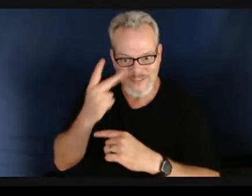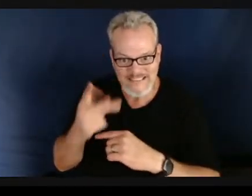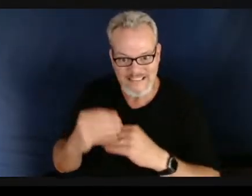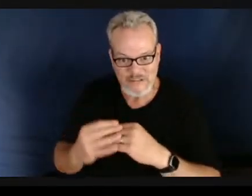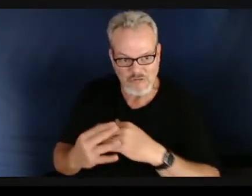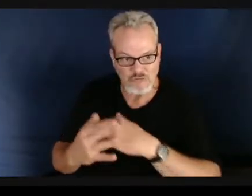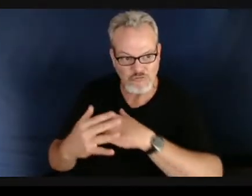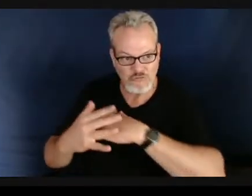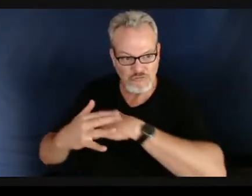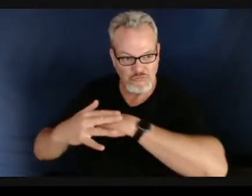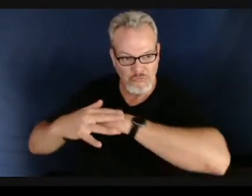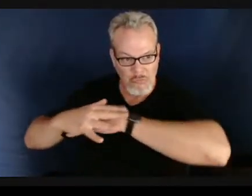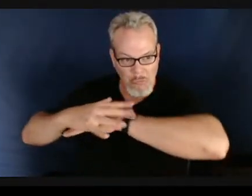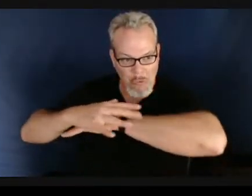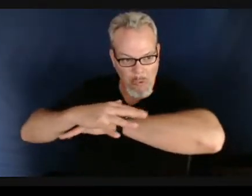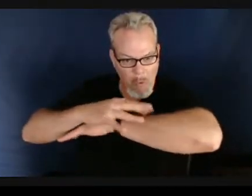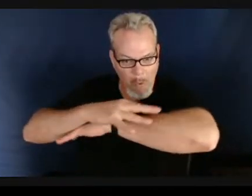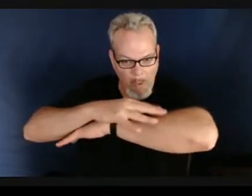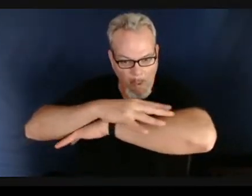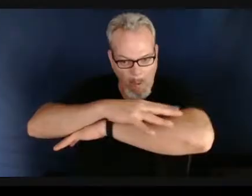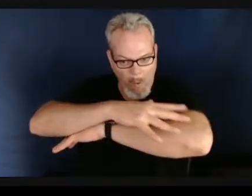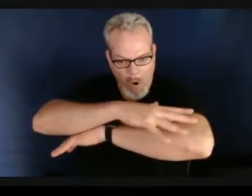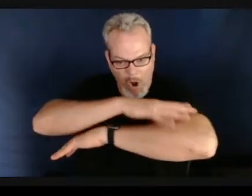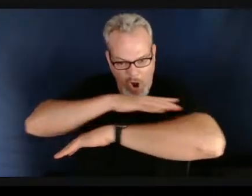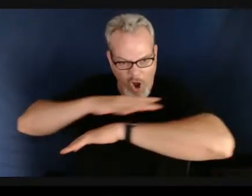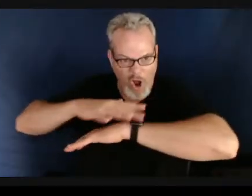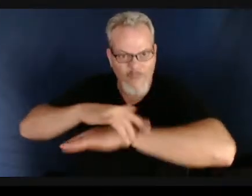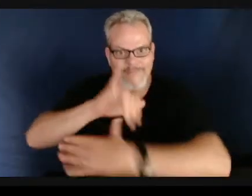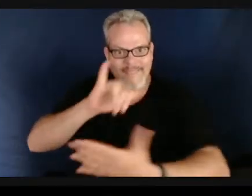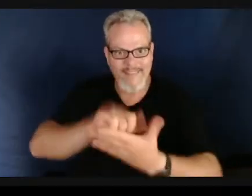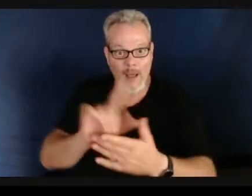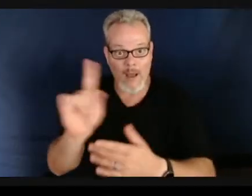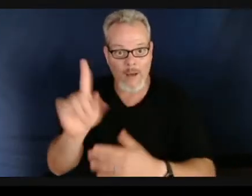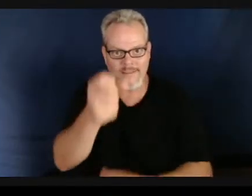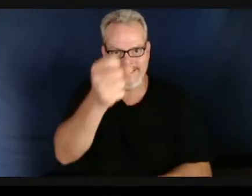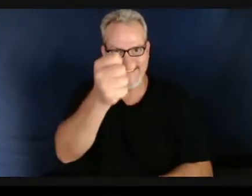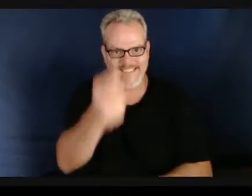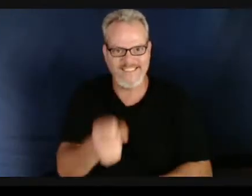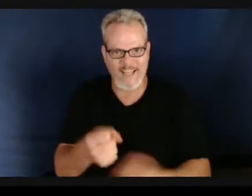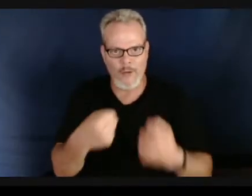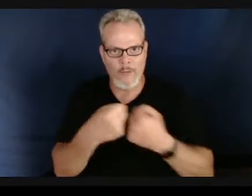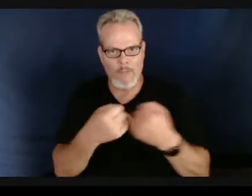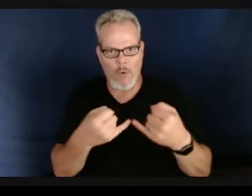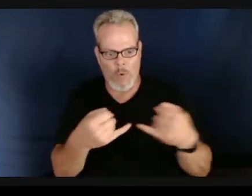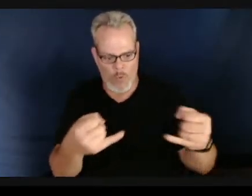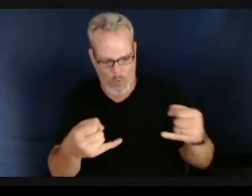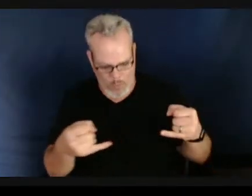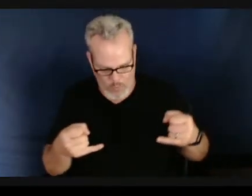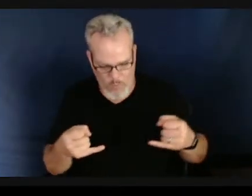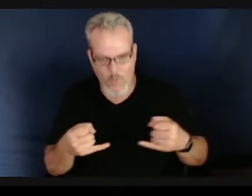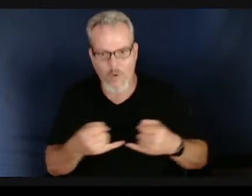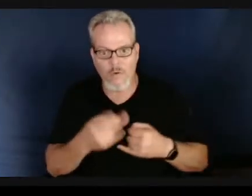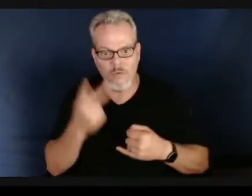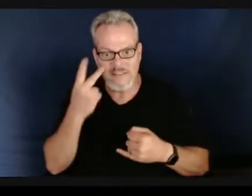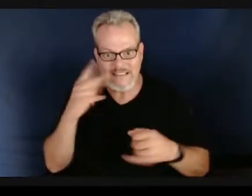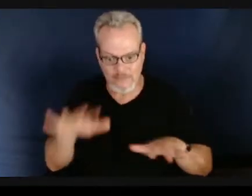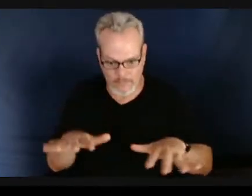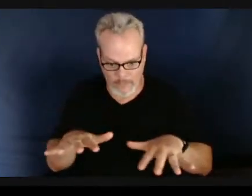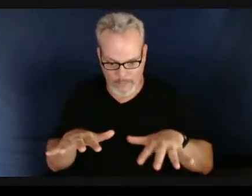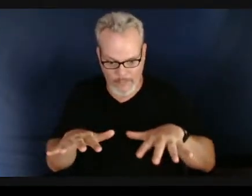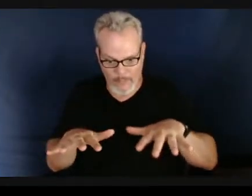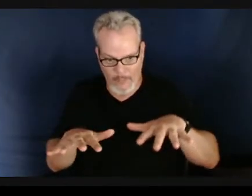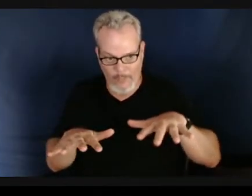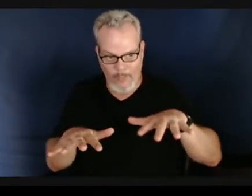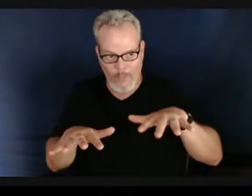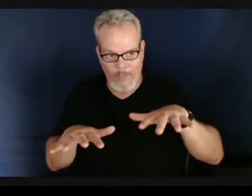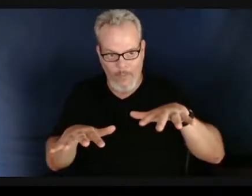lava has encroached onto this southern border all around here. And the crater floor raises elsewhere as well, but it's hard to pick it